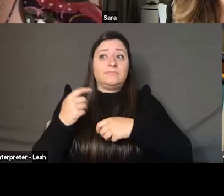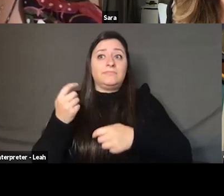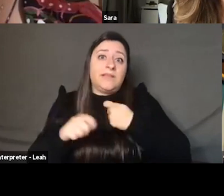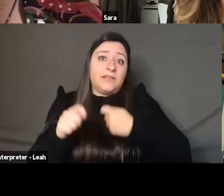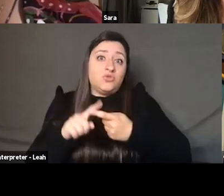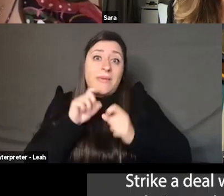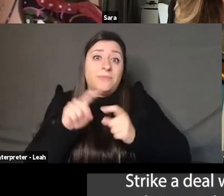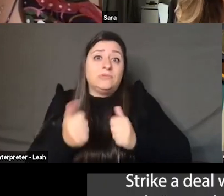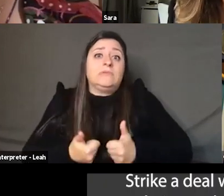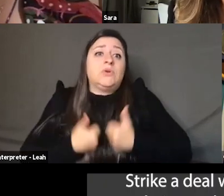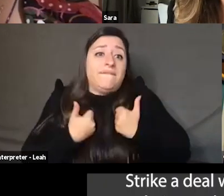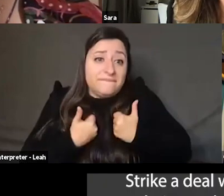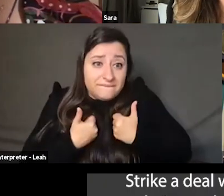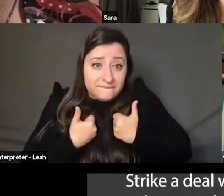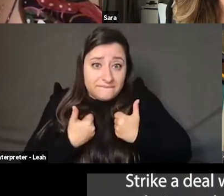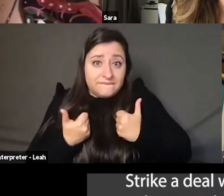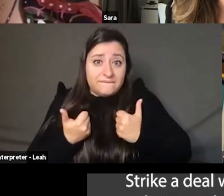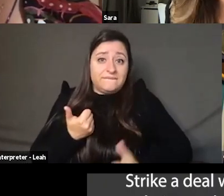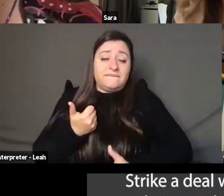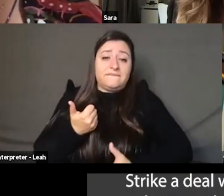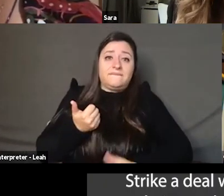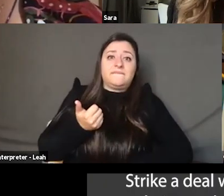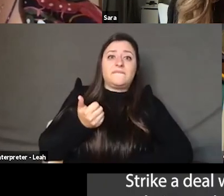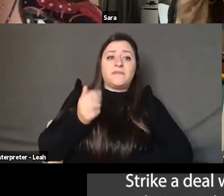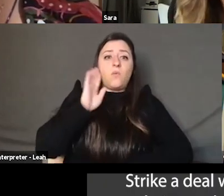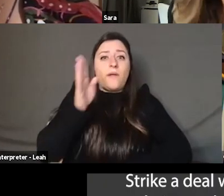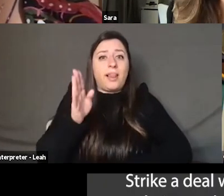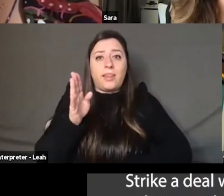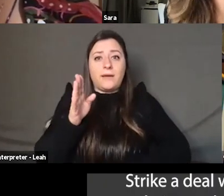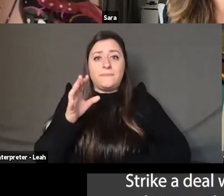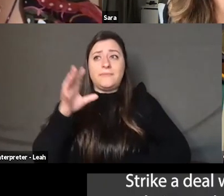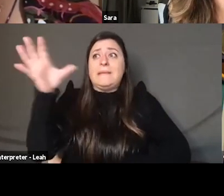breathe. Strike a deal with the devil to